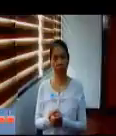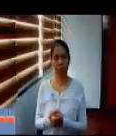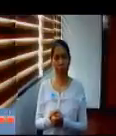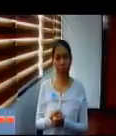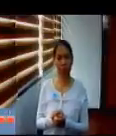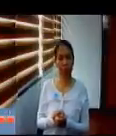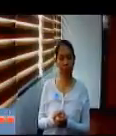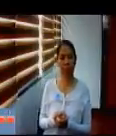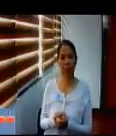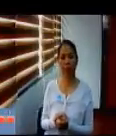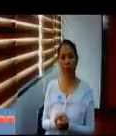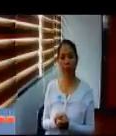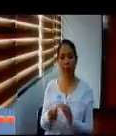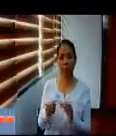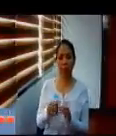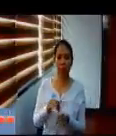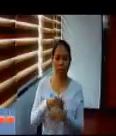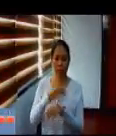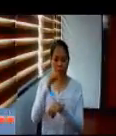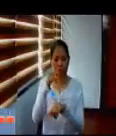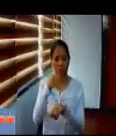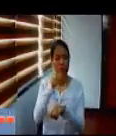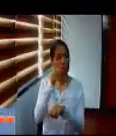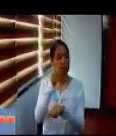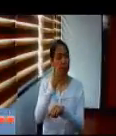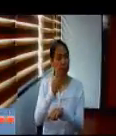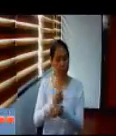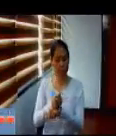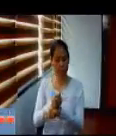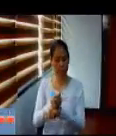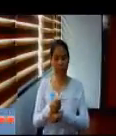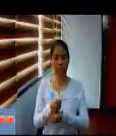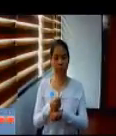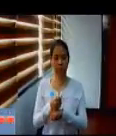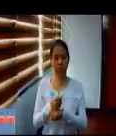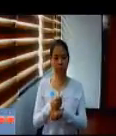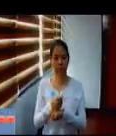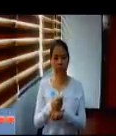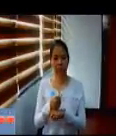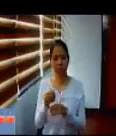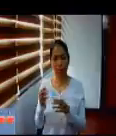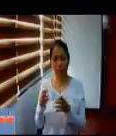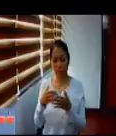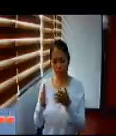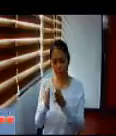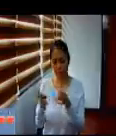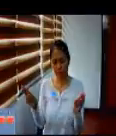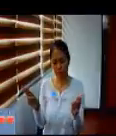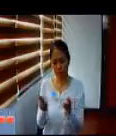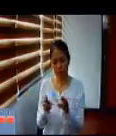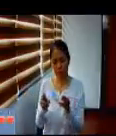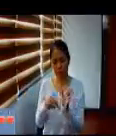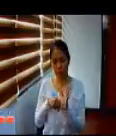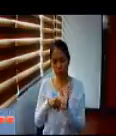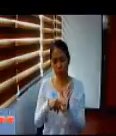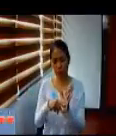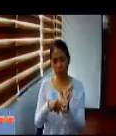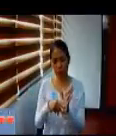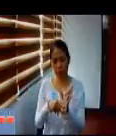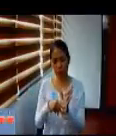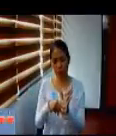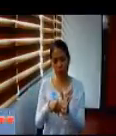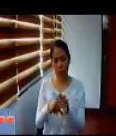just to establish the premise of this brief presentation, you will note that we are